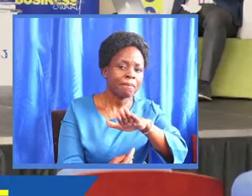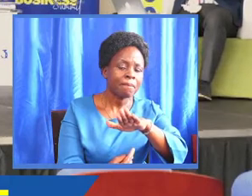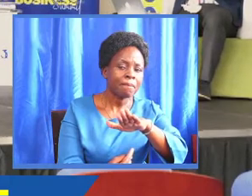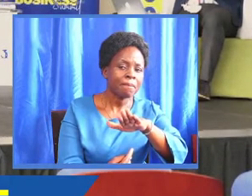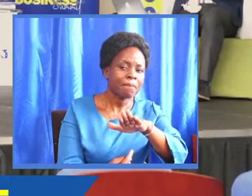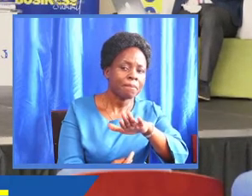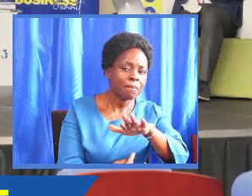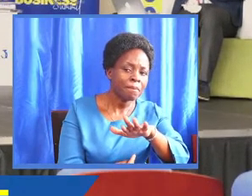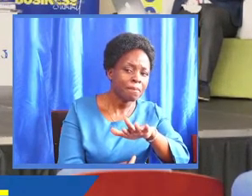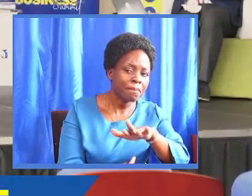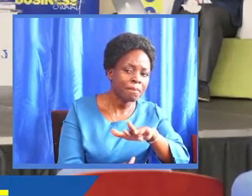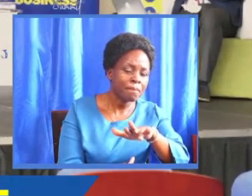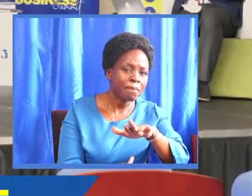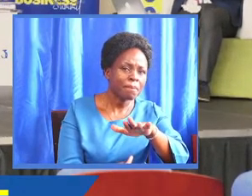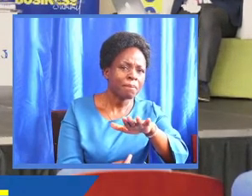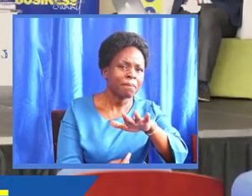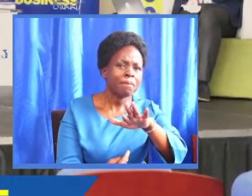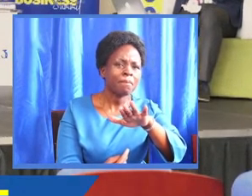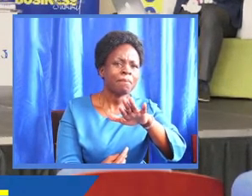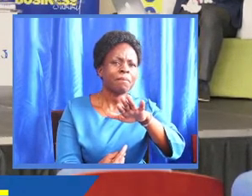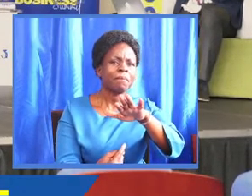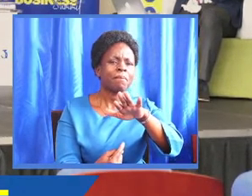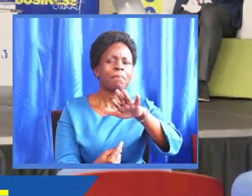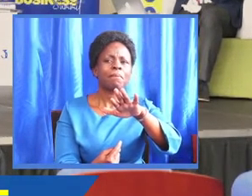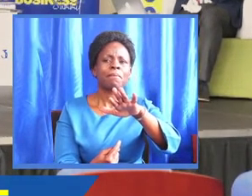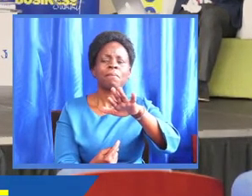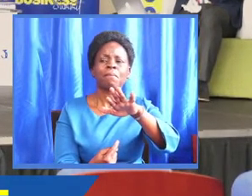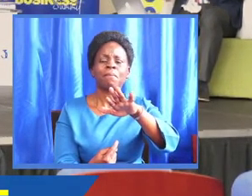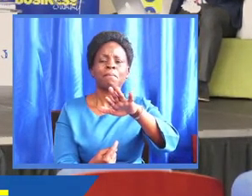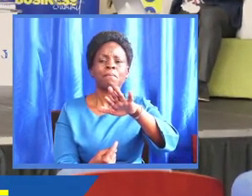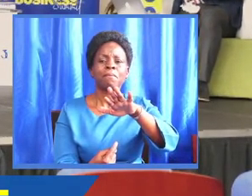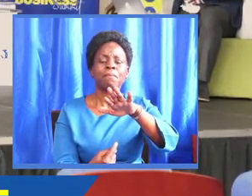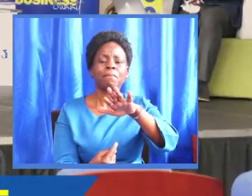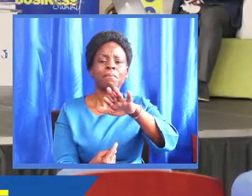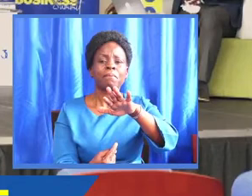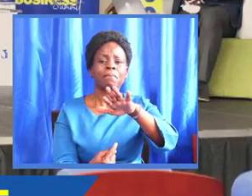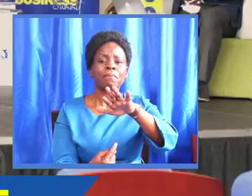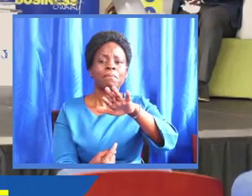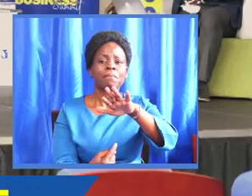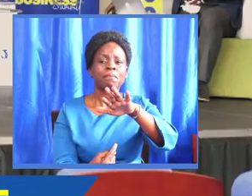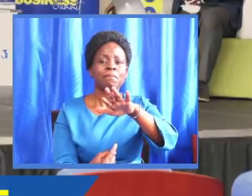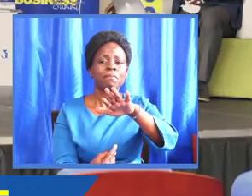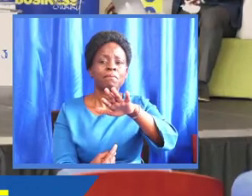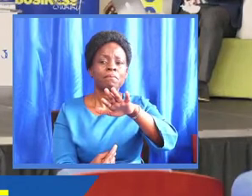instances when people just dive into the sector, like...